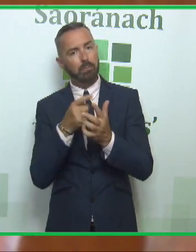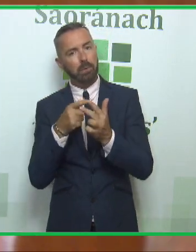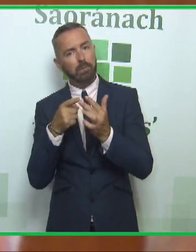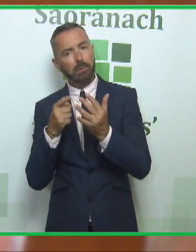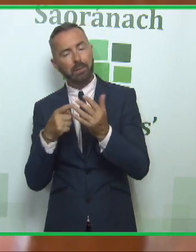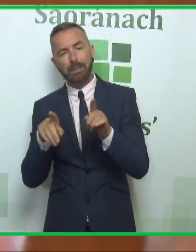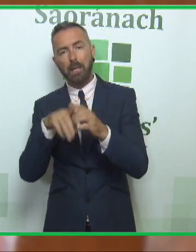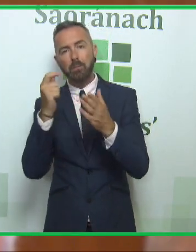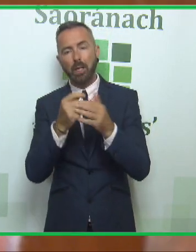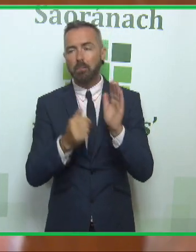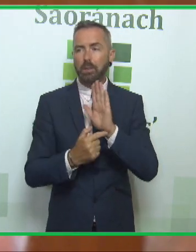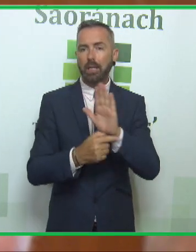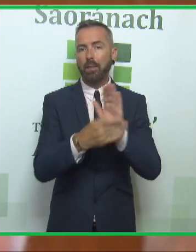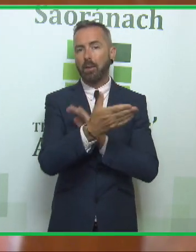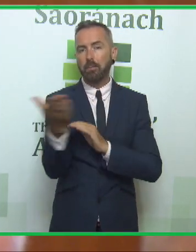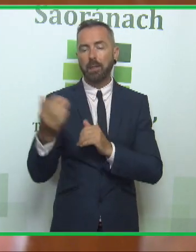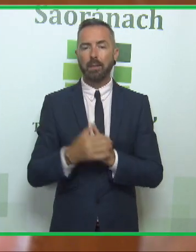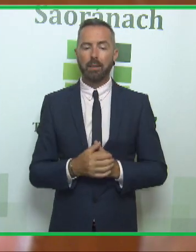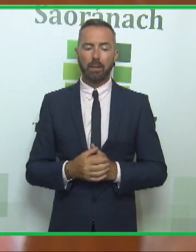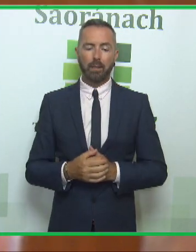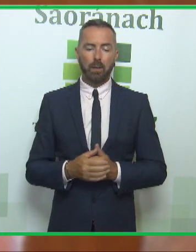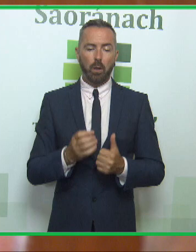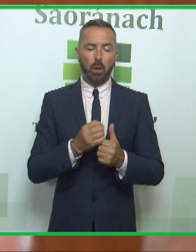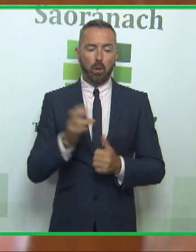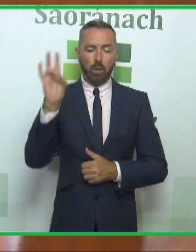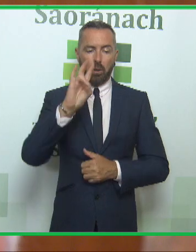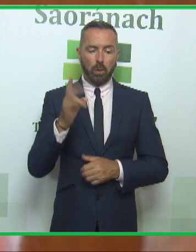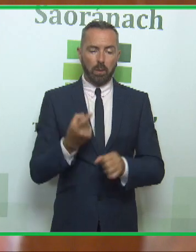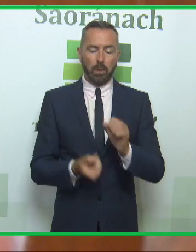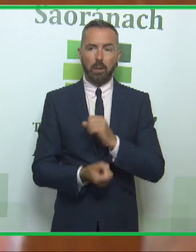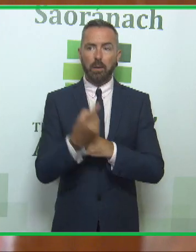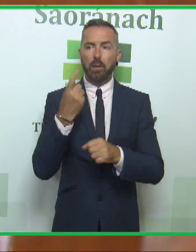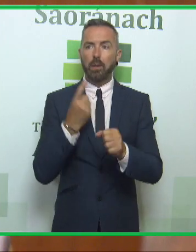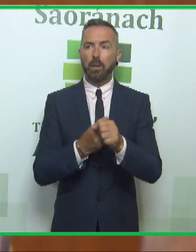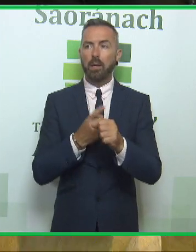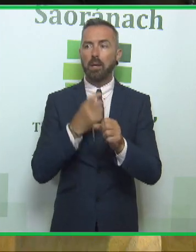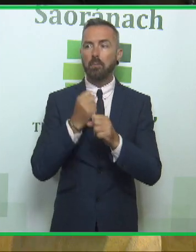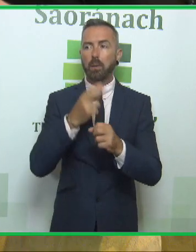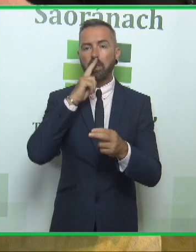same time. The other question seems to be getting at the problem of stigma, that